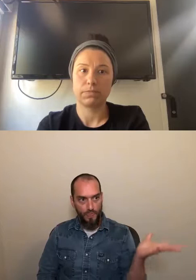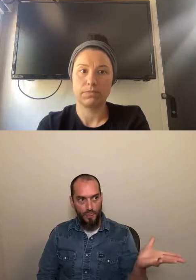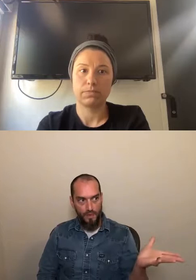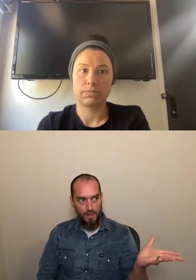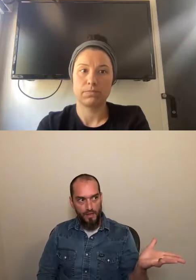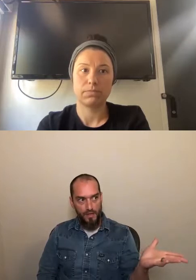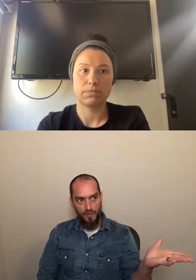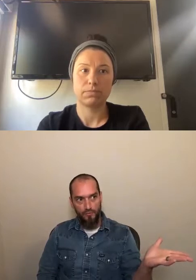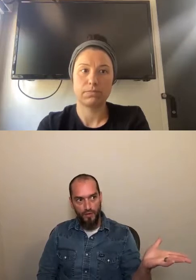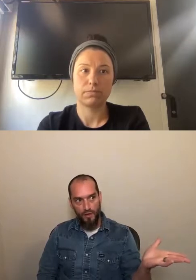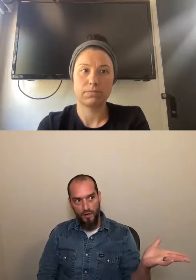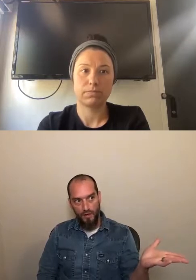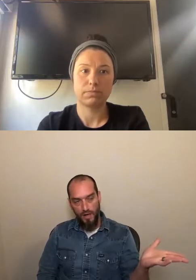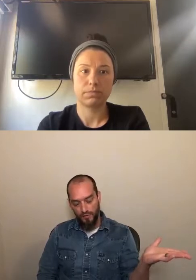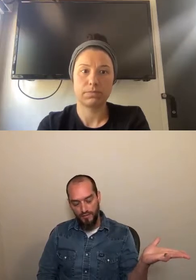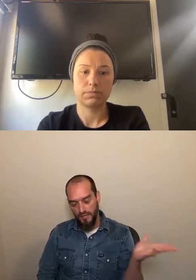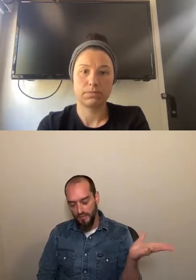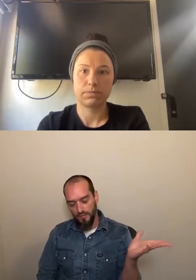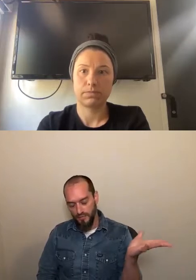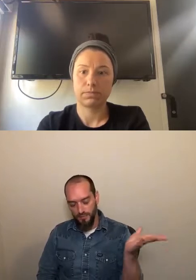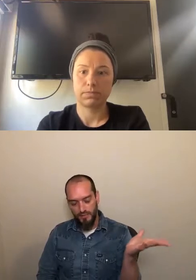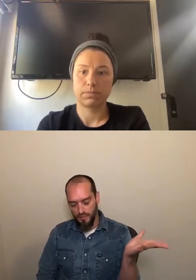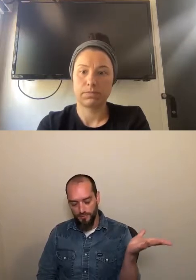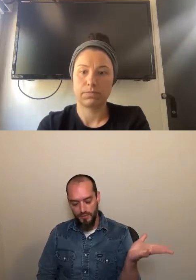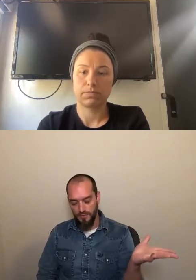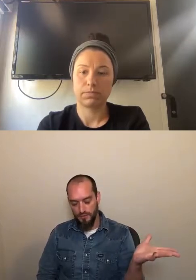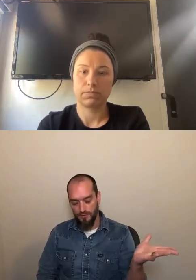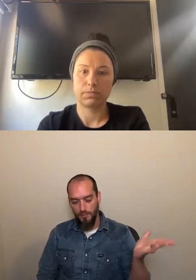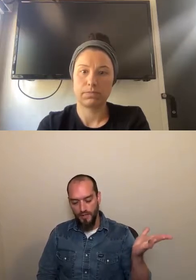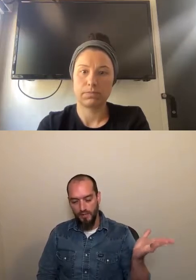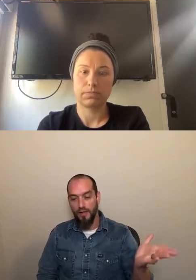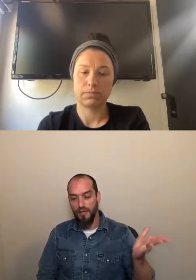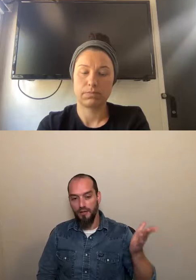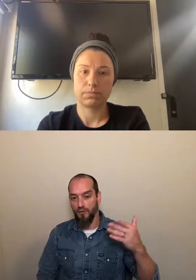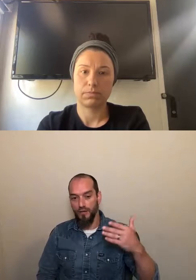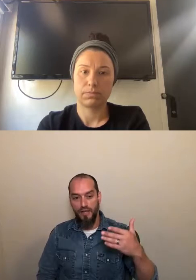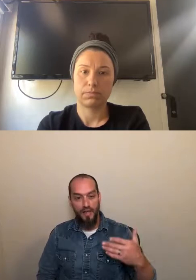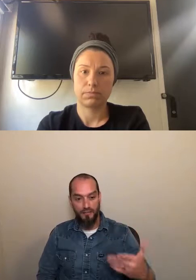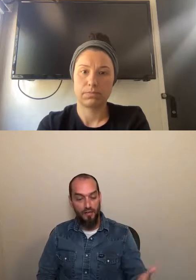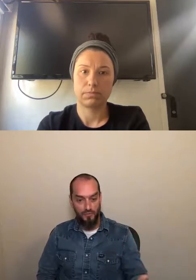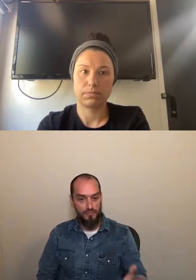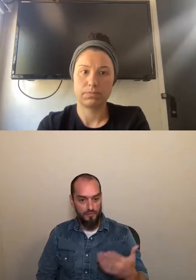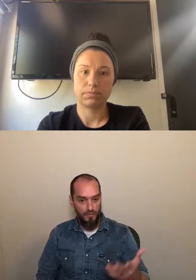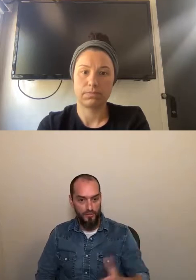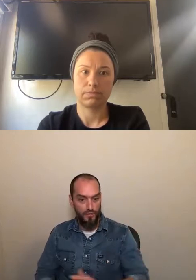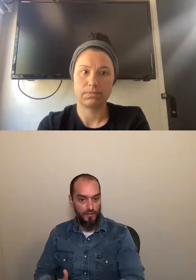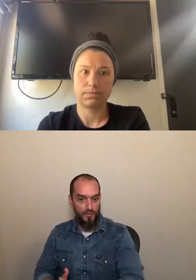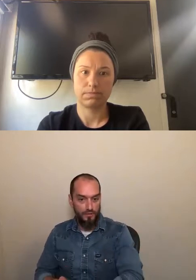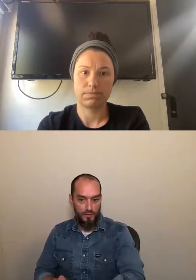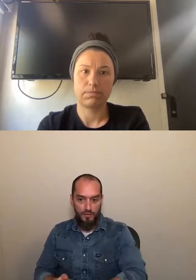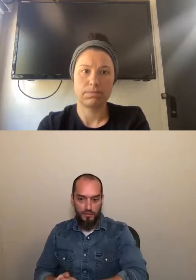Or if I write that letter, typically it's because my client already has counsel, an